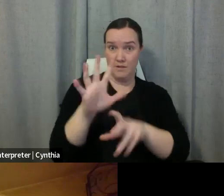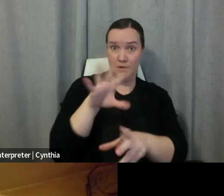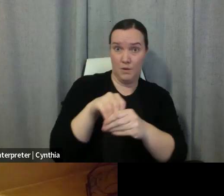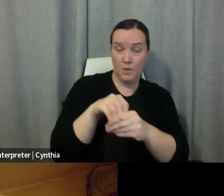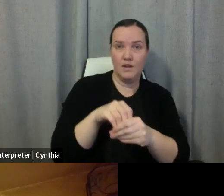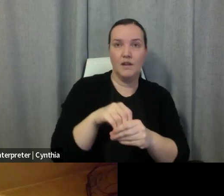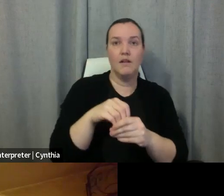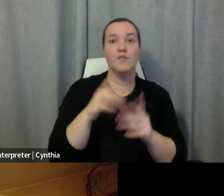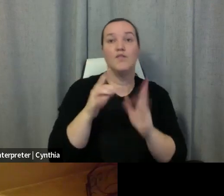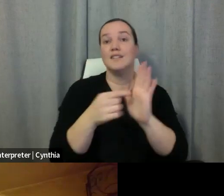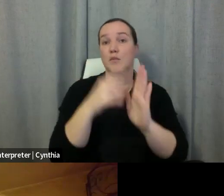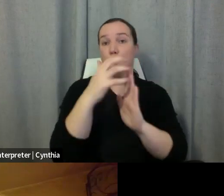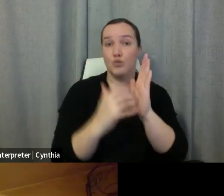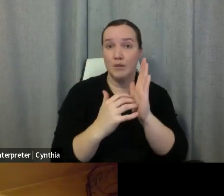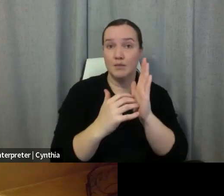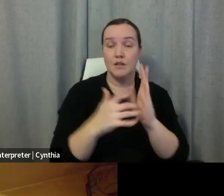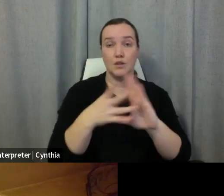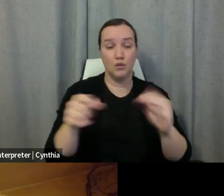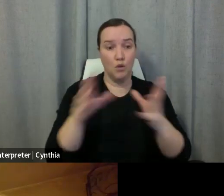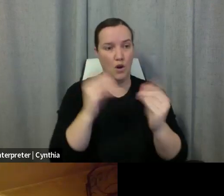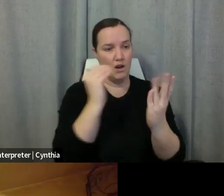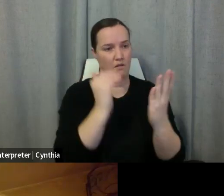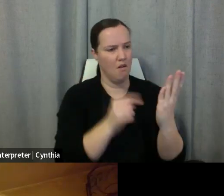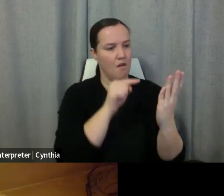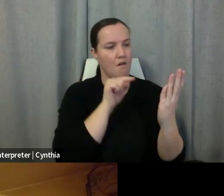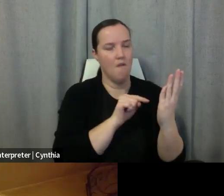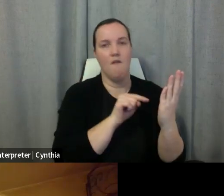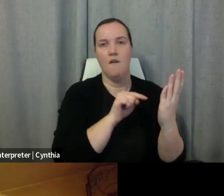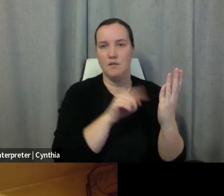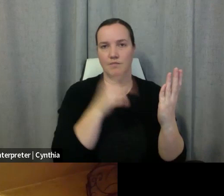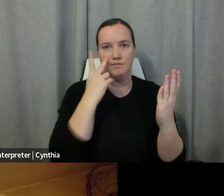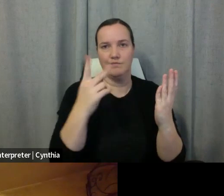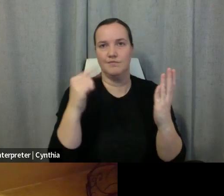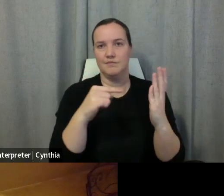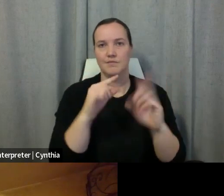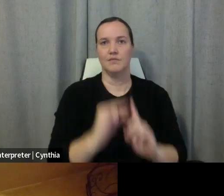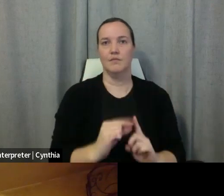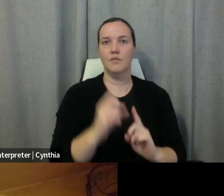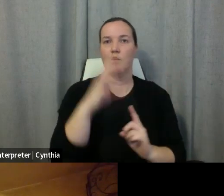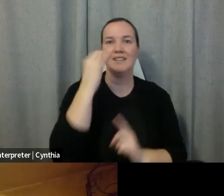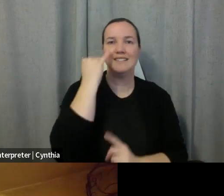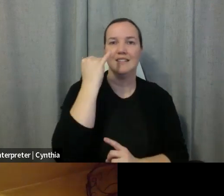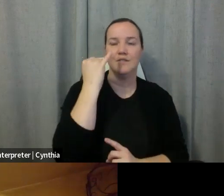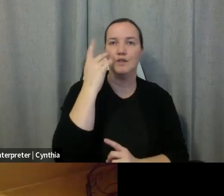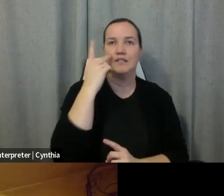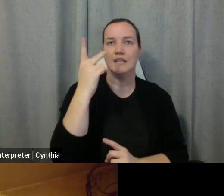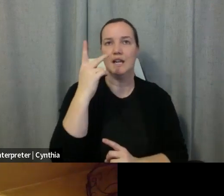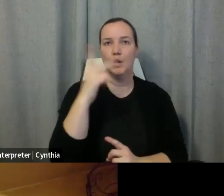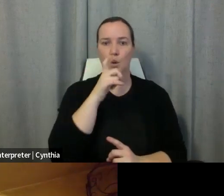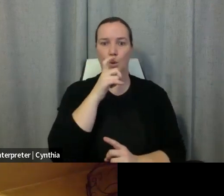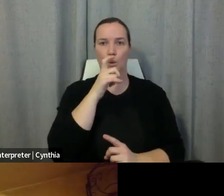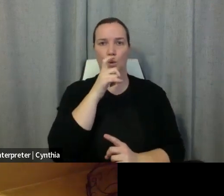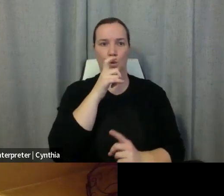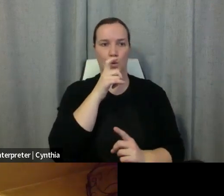about scripts that we're preparing or storylines, and just even the construction, the positioning of who's seen as